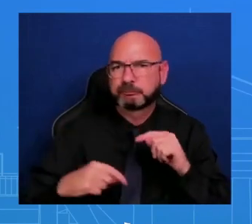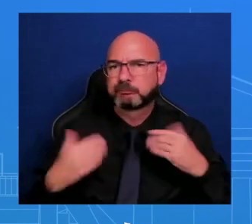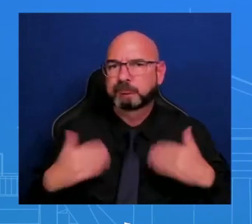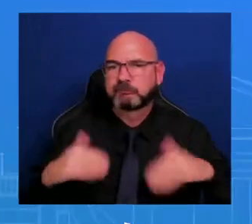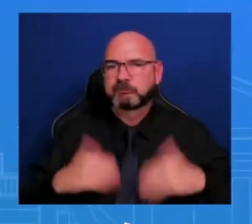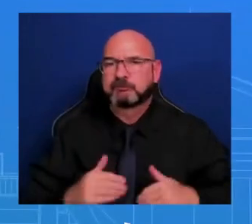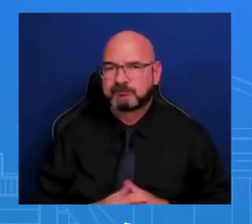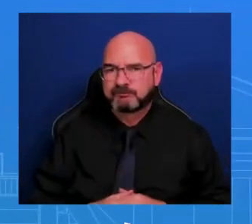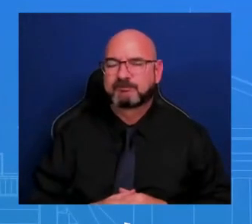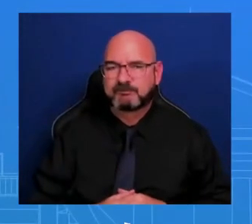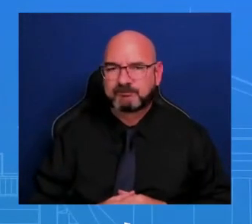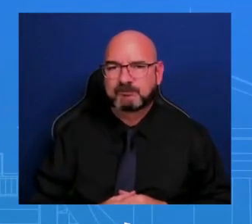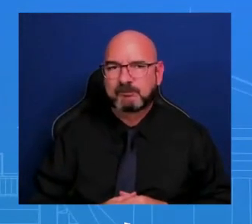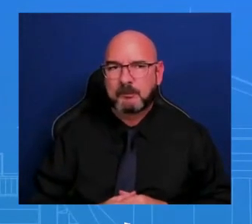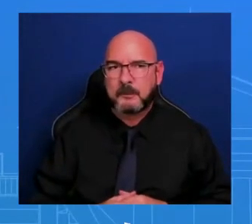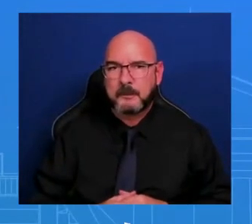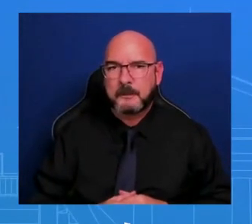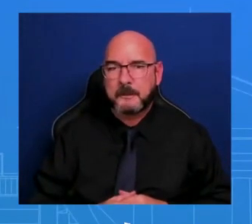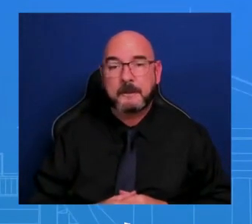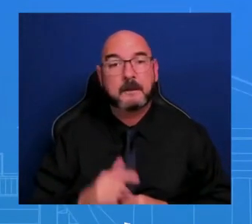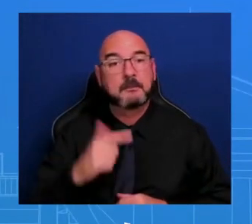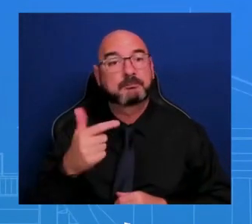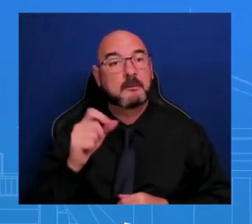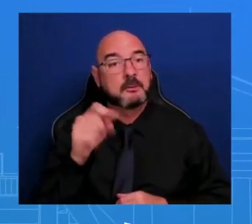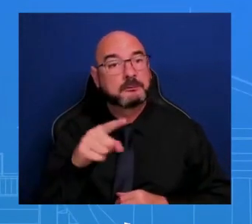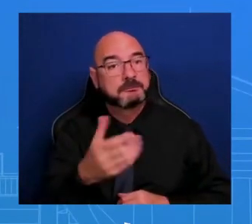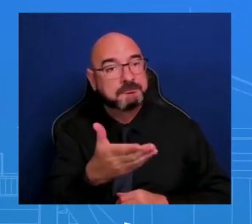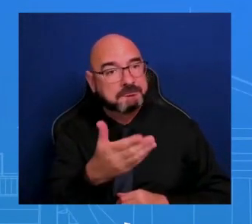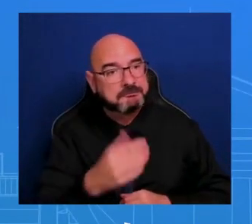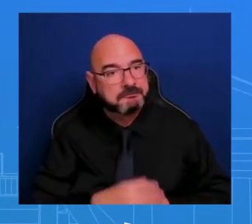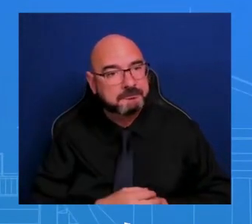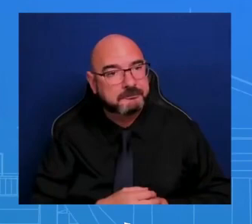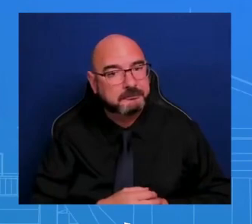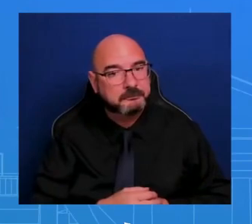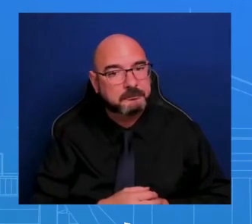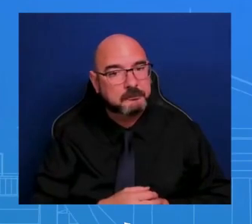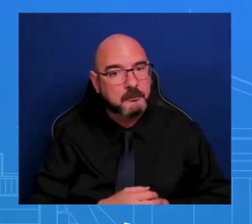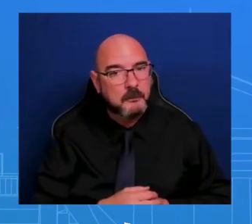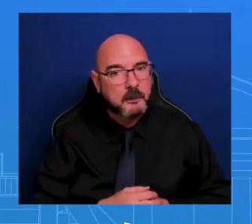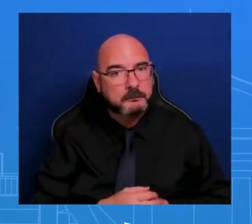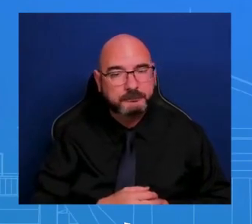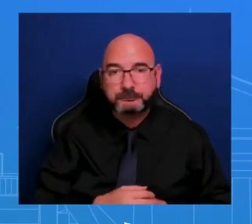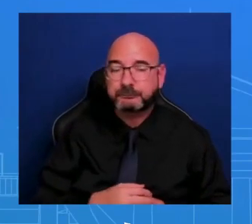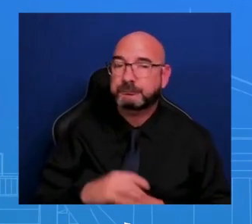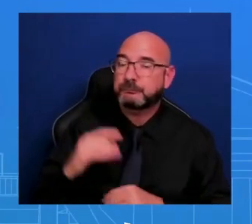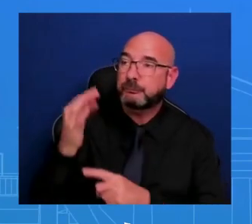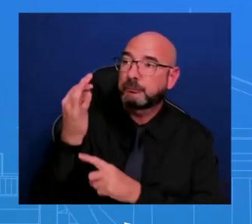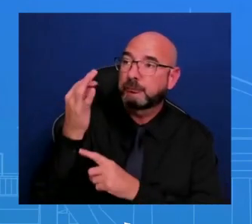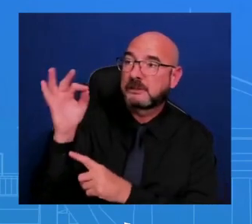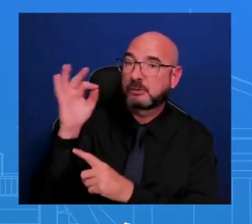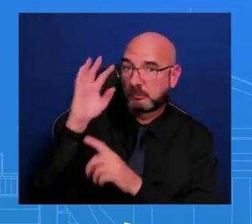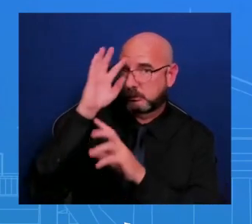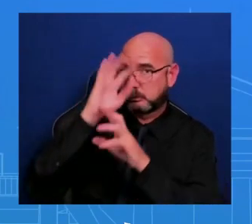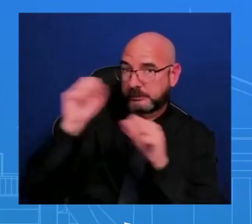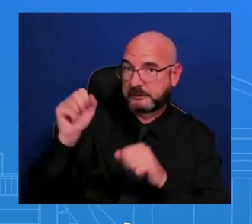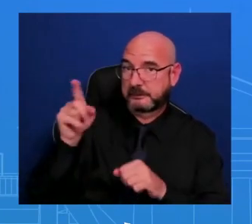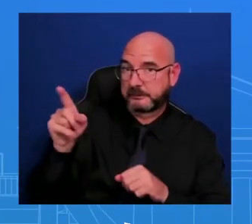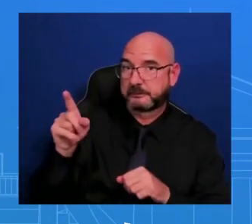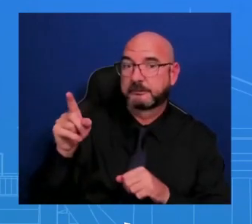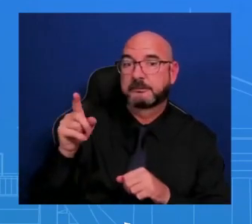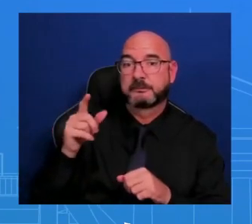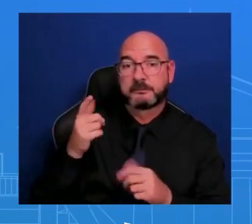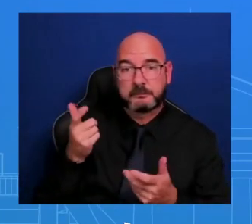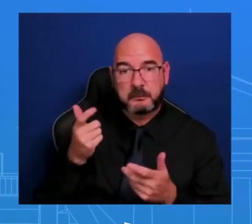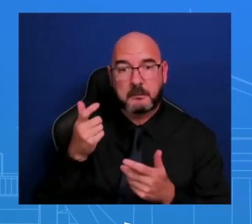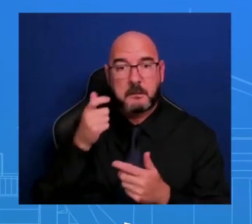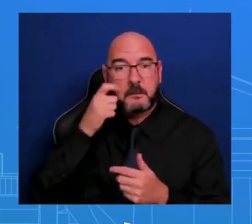Thanks, Karine. Thank you, Admiral. French President Emmanuel Macron called today for Hamas to be added to the